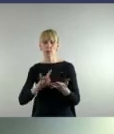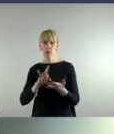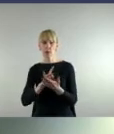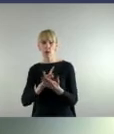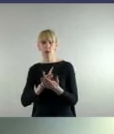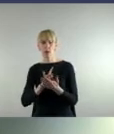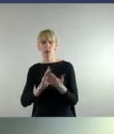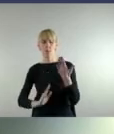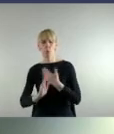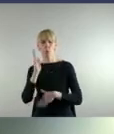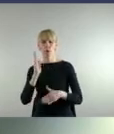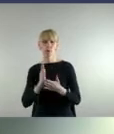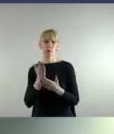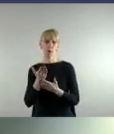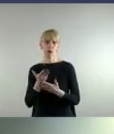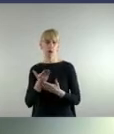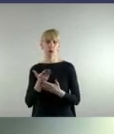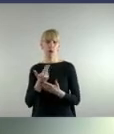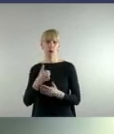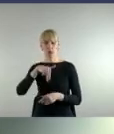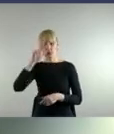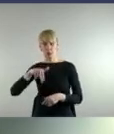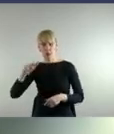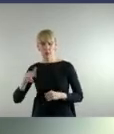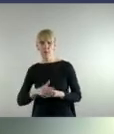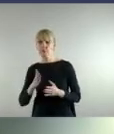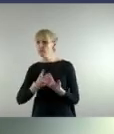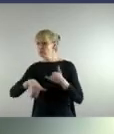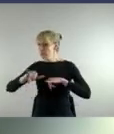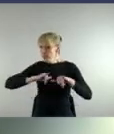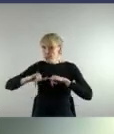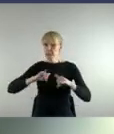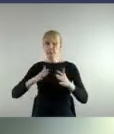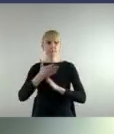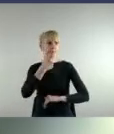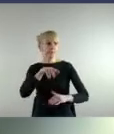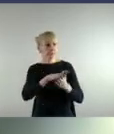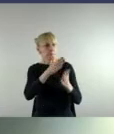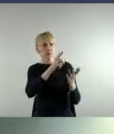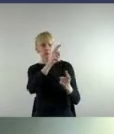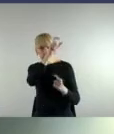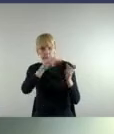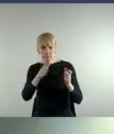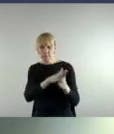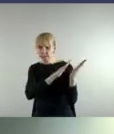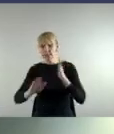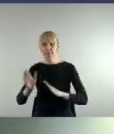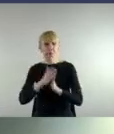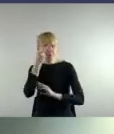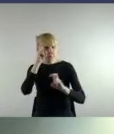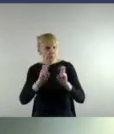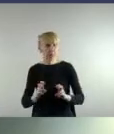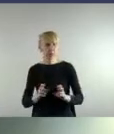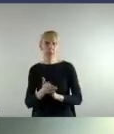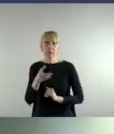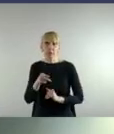people who work with emergency preparedness and response, and also regular people who live in these small communities.